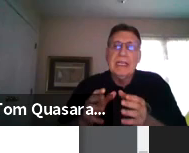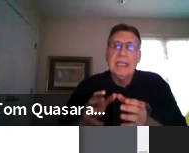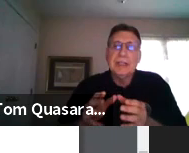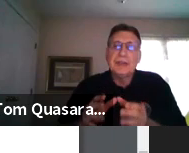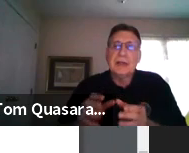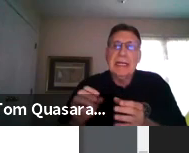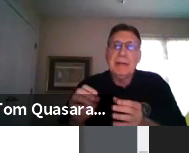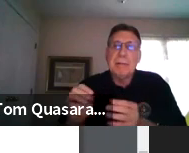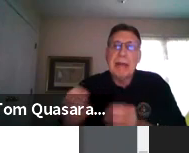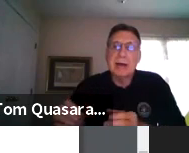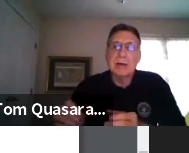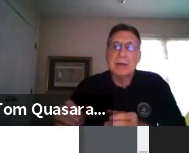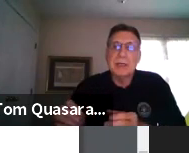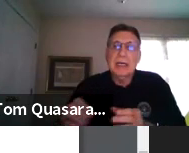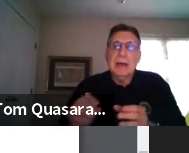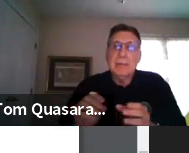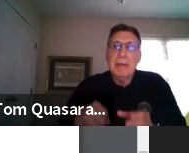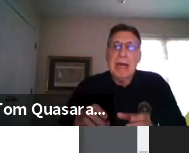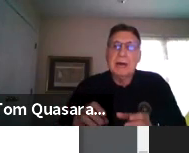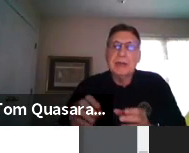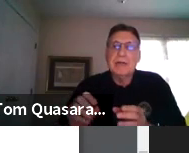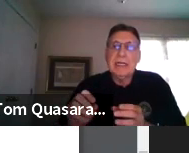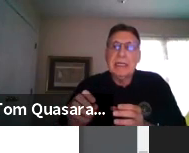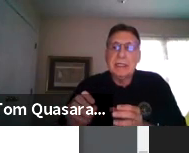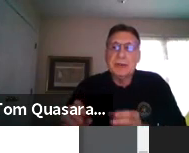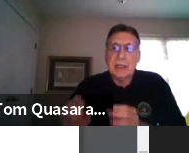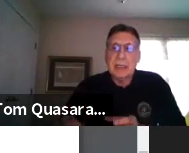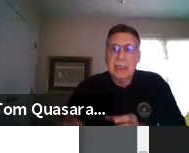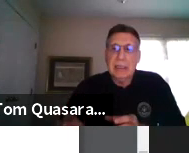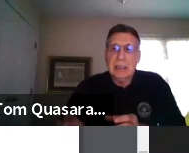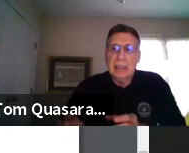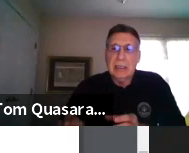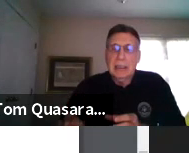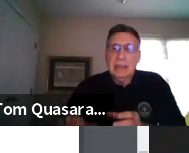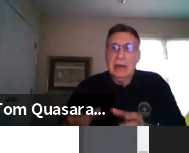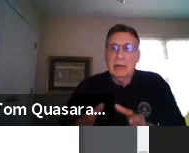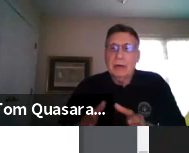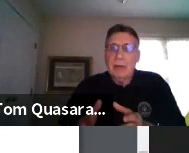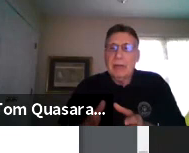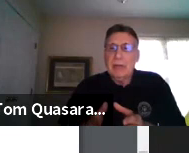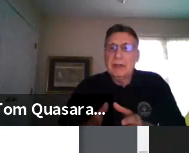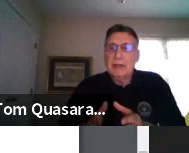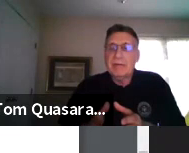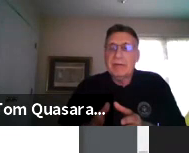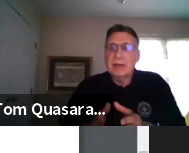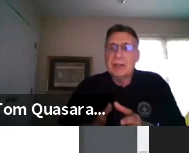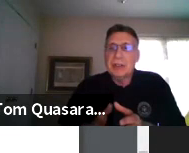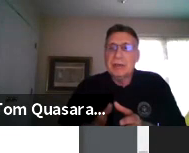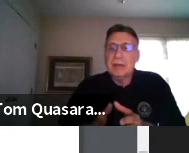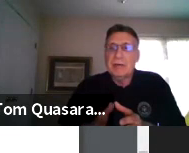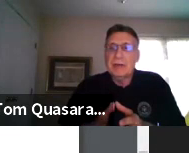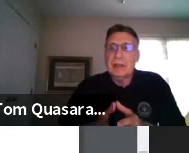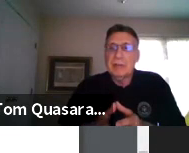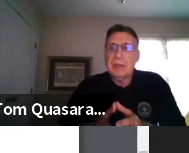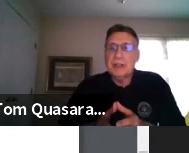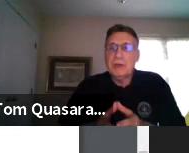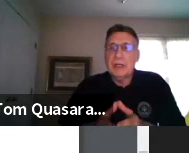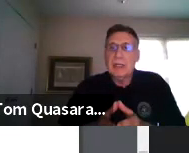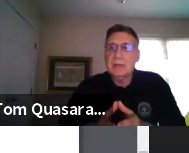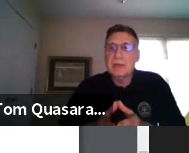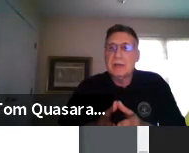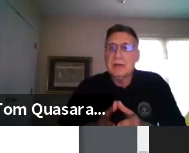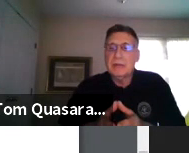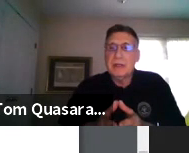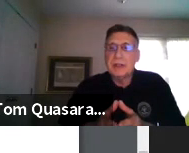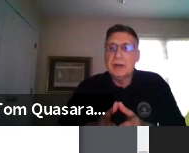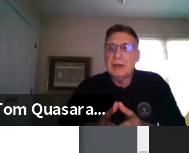word redistricting matters of redistricting. Now, there might be some function of the commission when